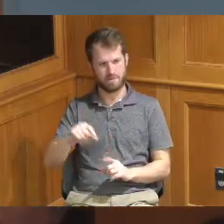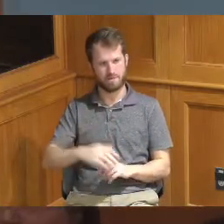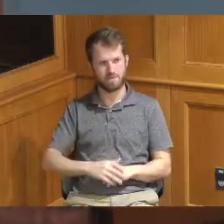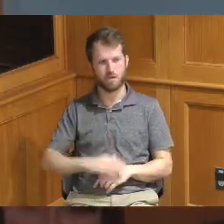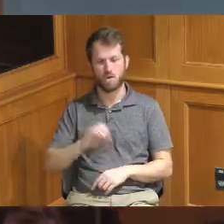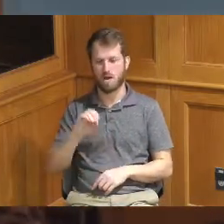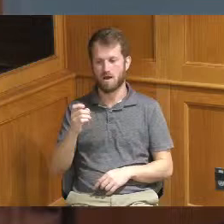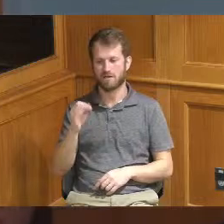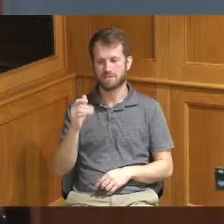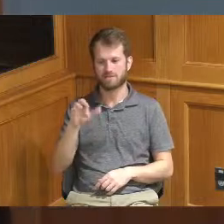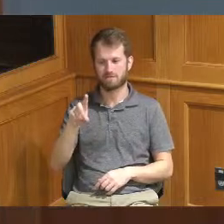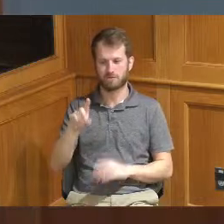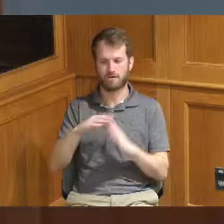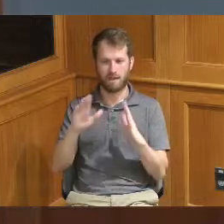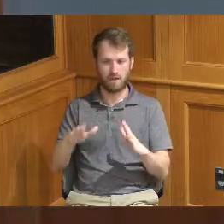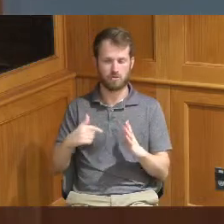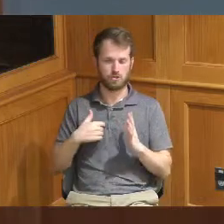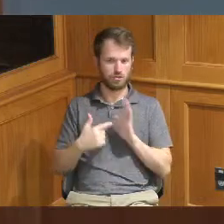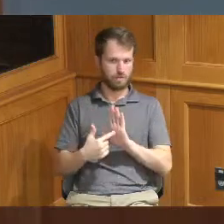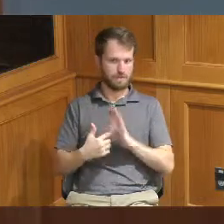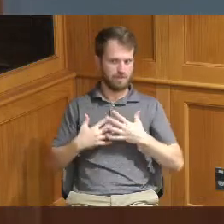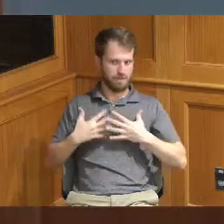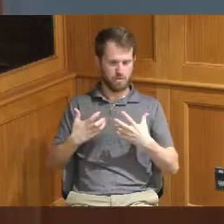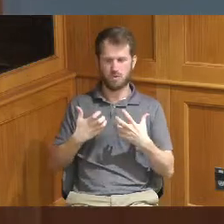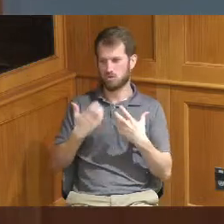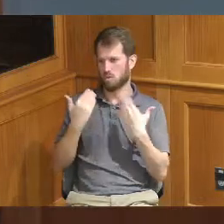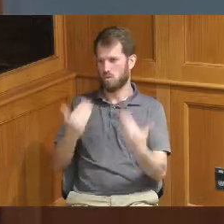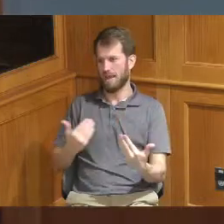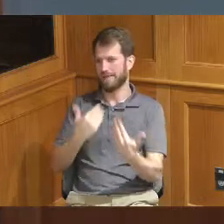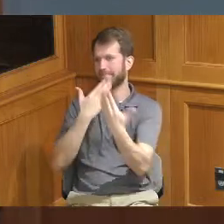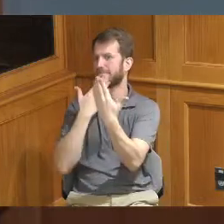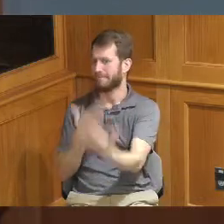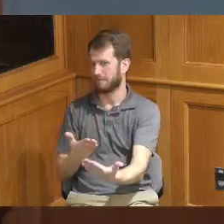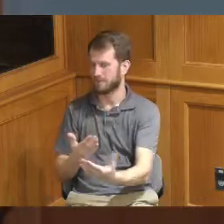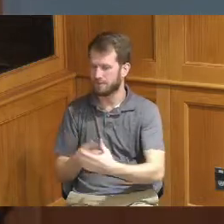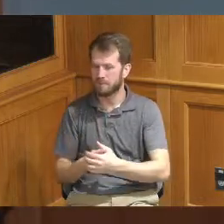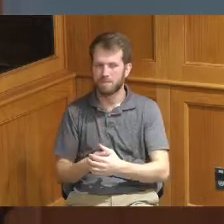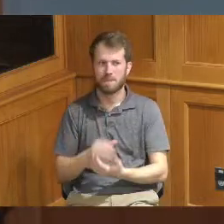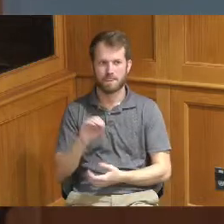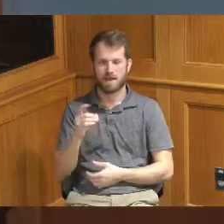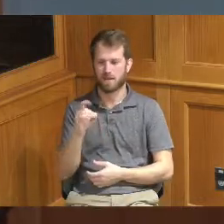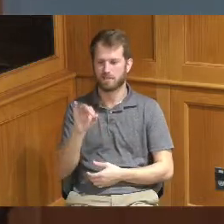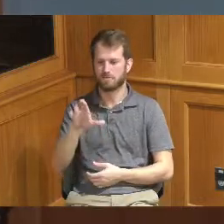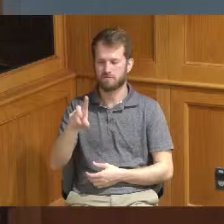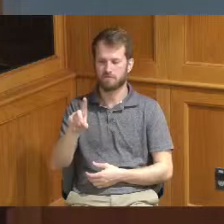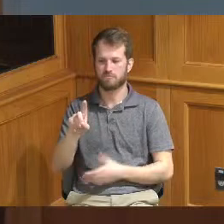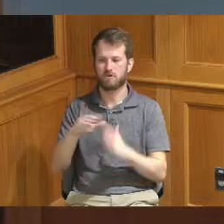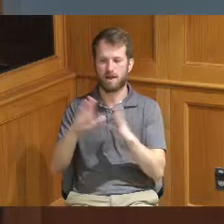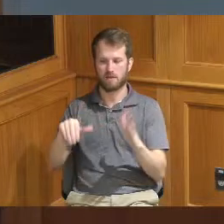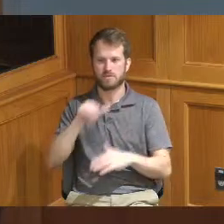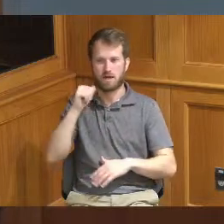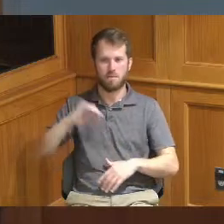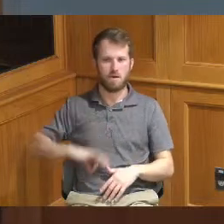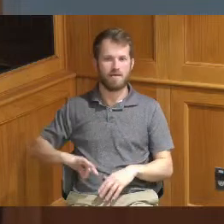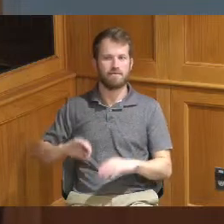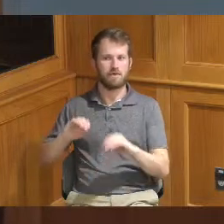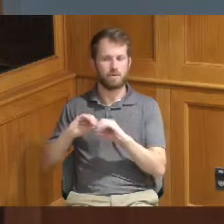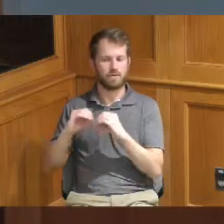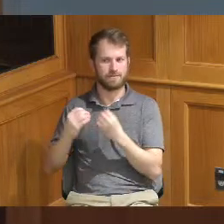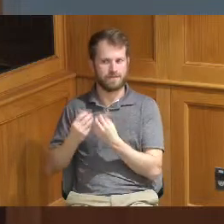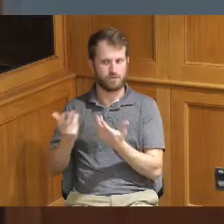of Oxford House, Inc., I'd just like to take the opportunity to say thanks. Oxford House is a nonprofit organization